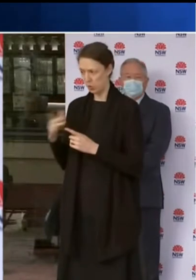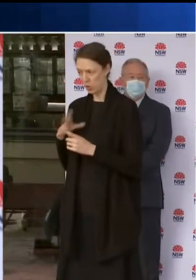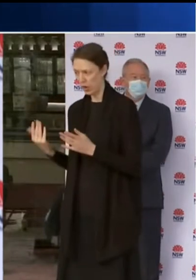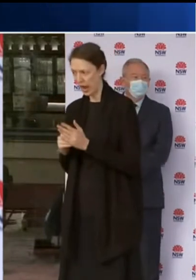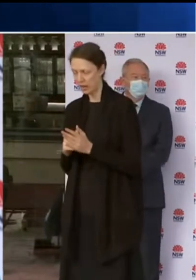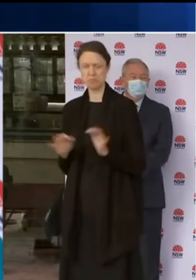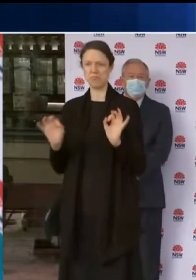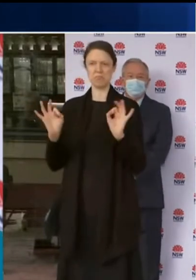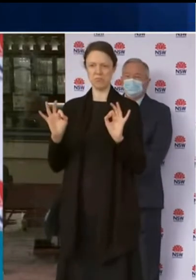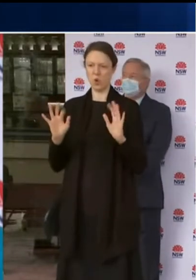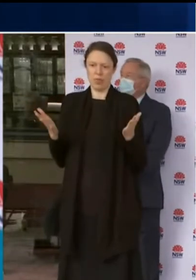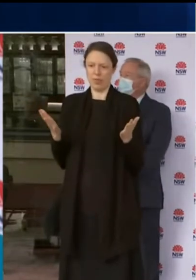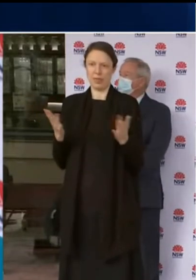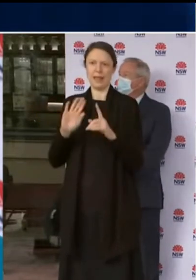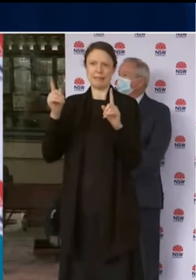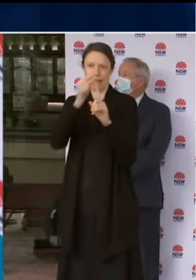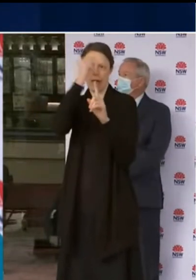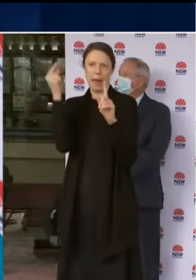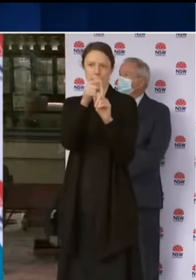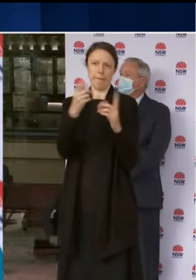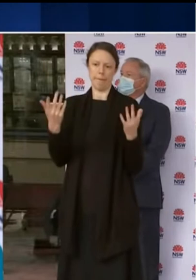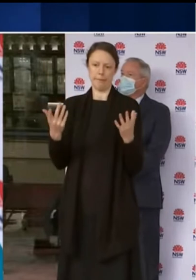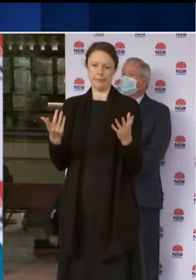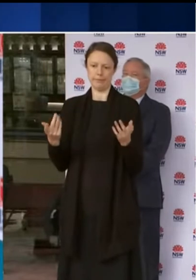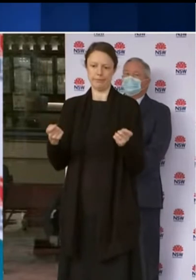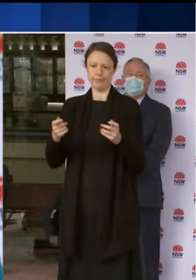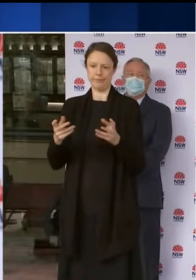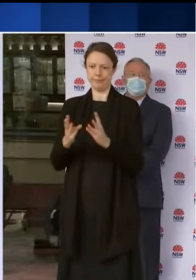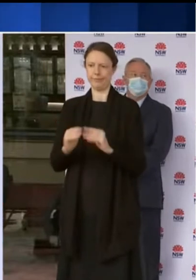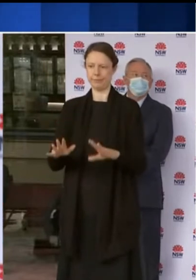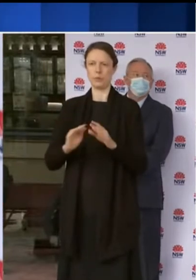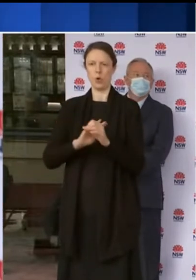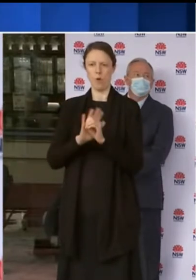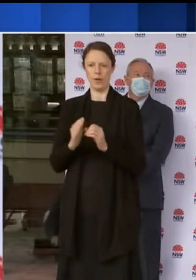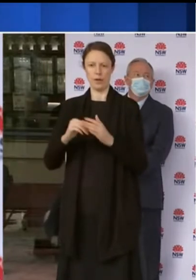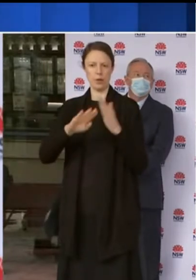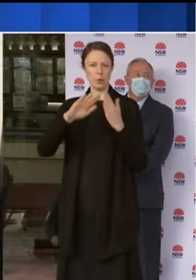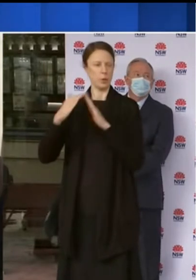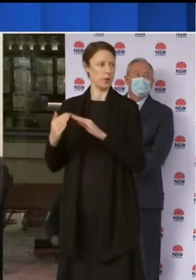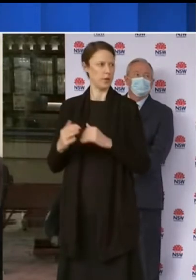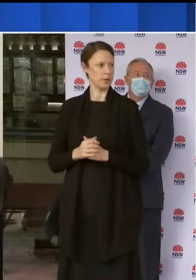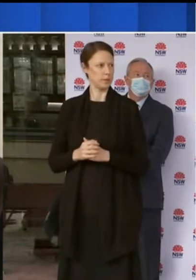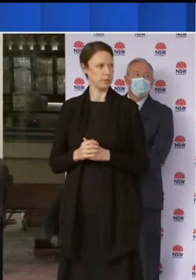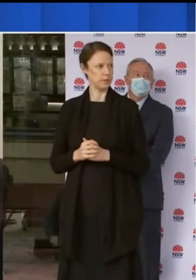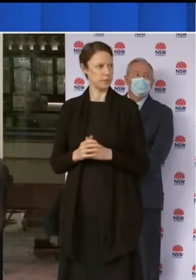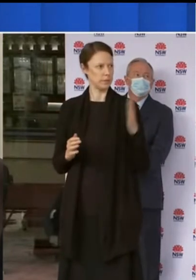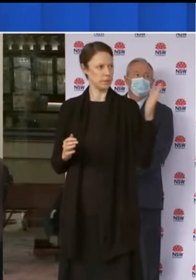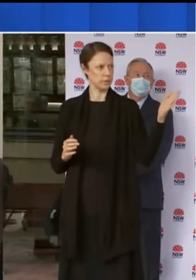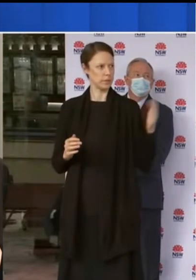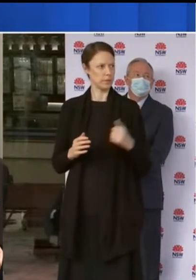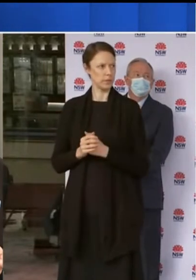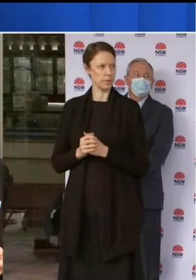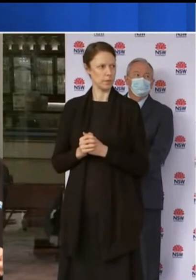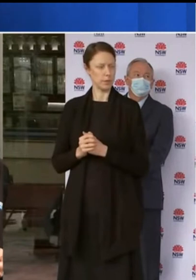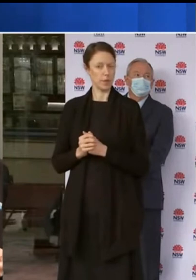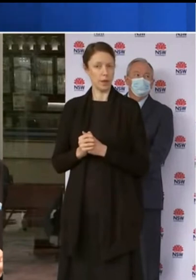to add anything, Dr. Chant? No. It was the Prime Minister's move to... The Premier said today that the government lost control of this outbreak